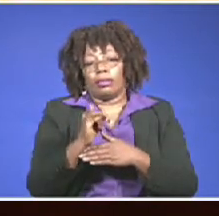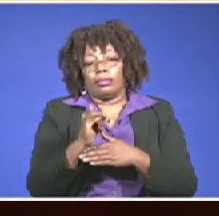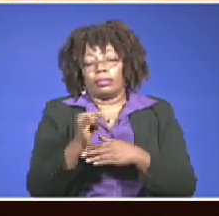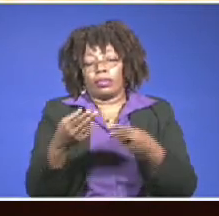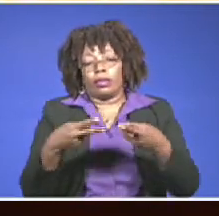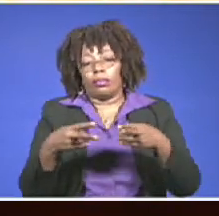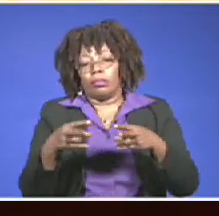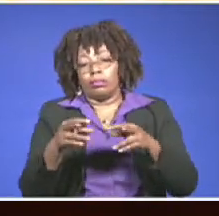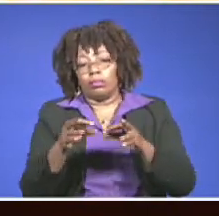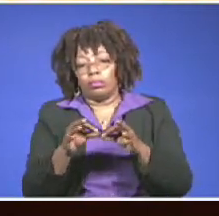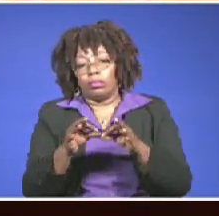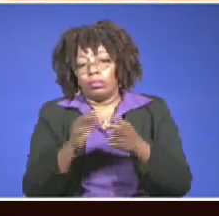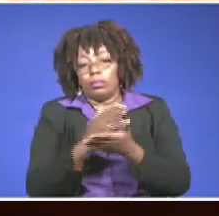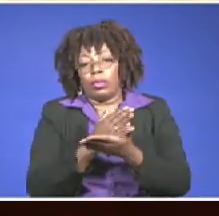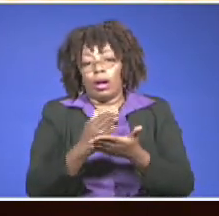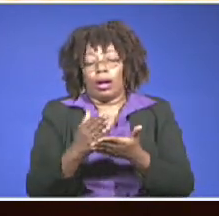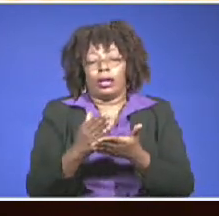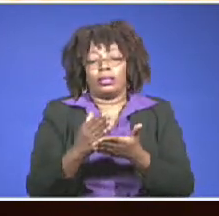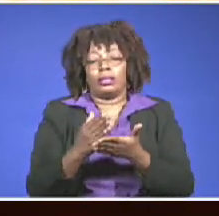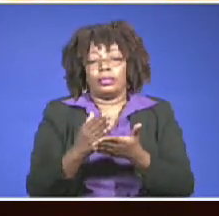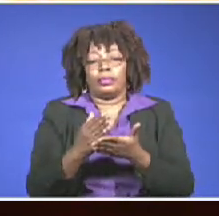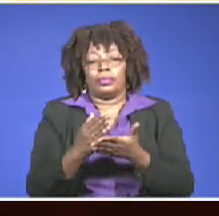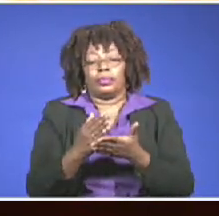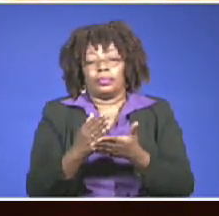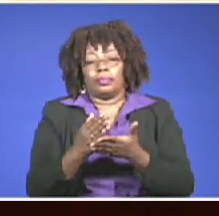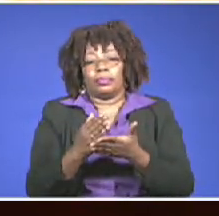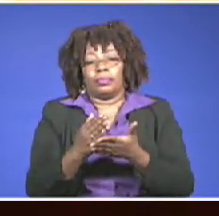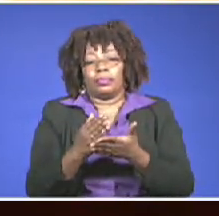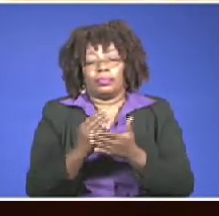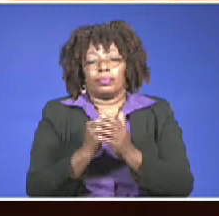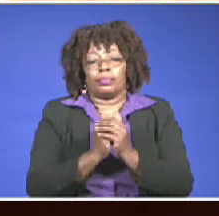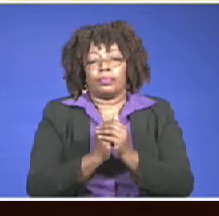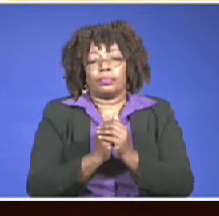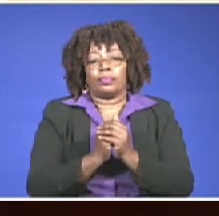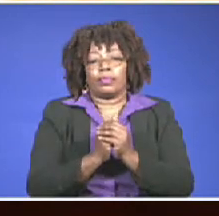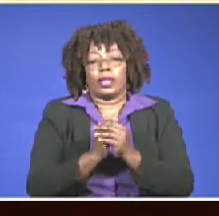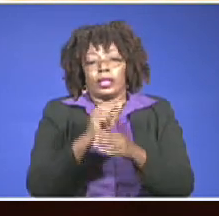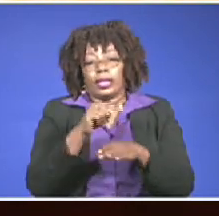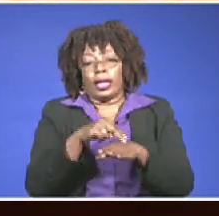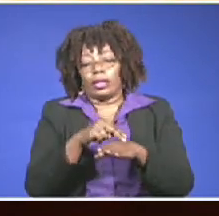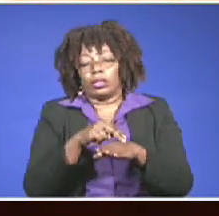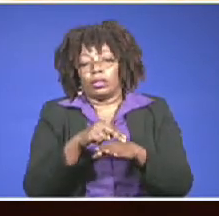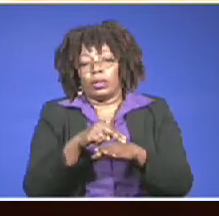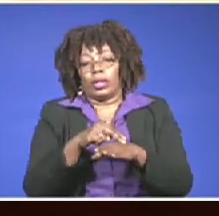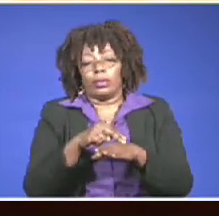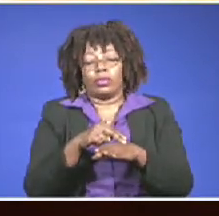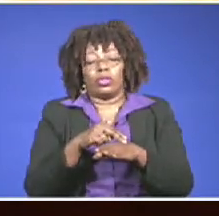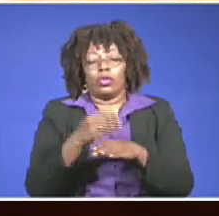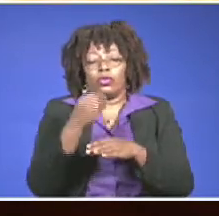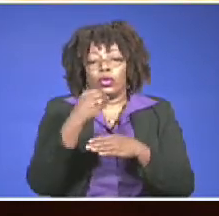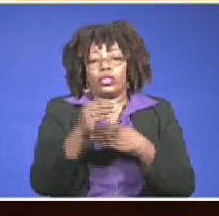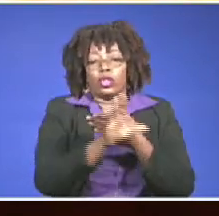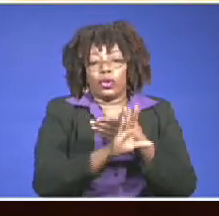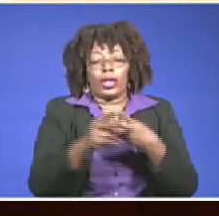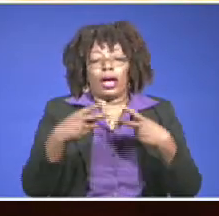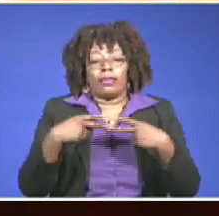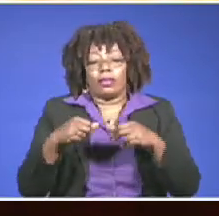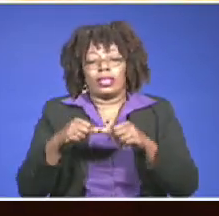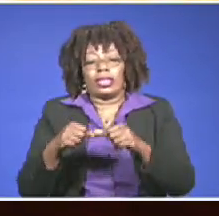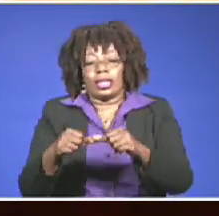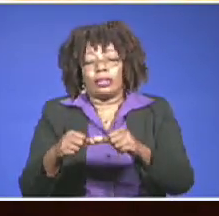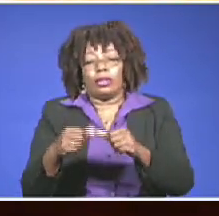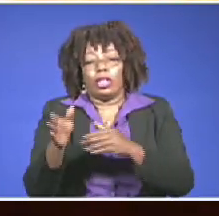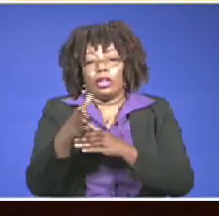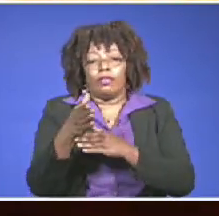a meaningful part in terms of the national picture when it comes to food security, then we must have sustainable